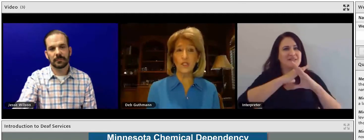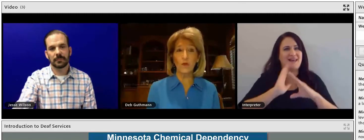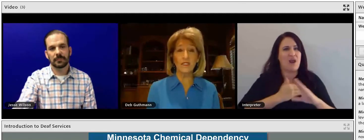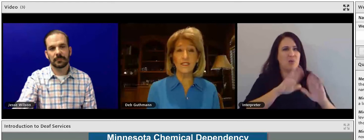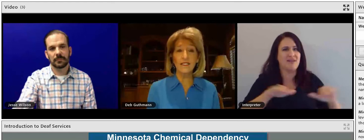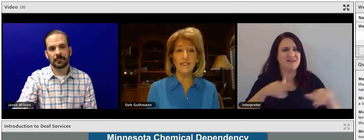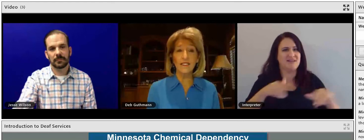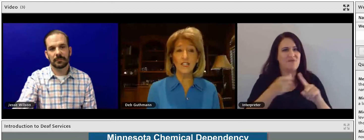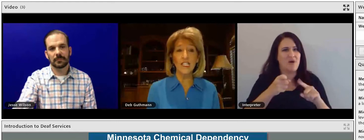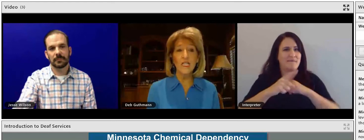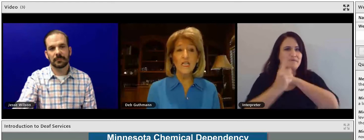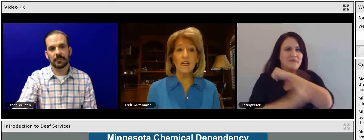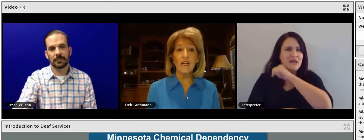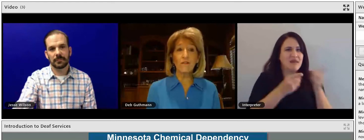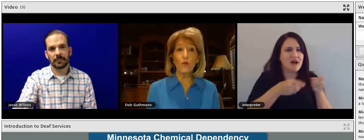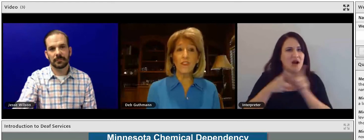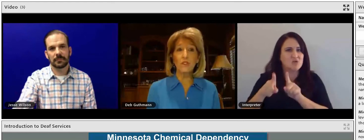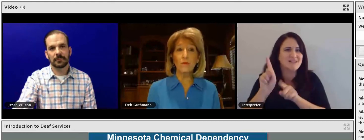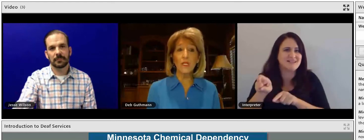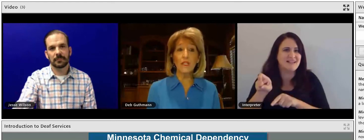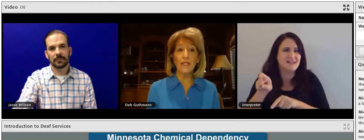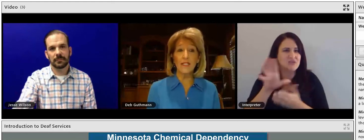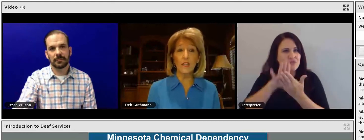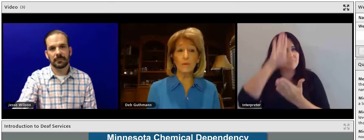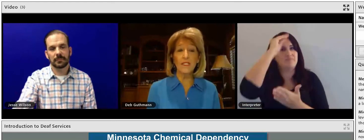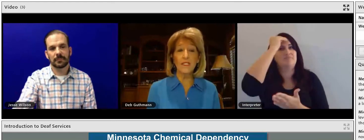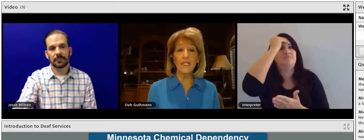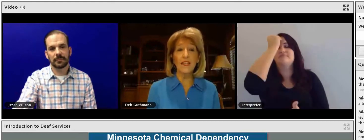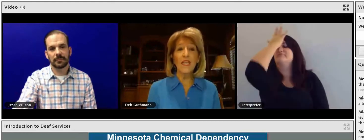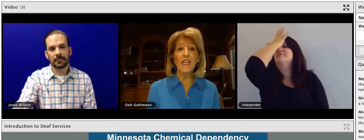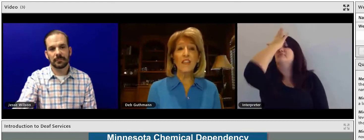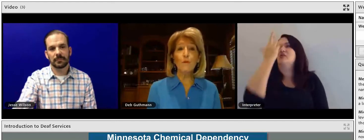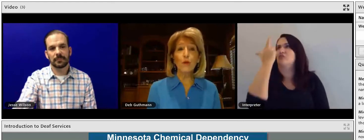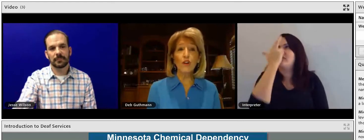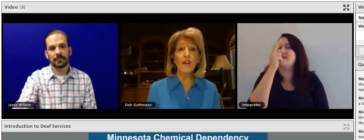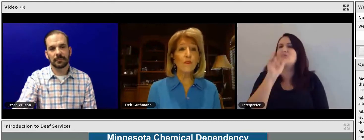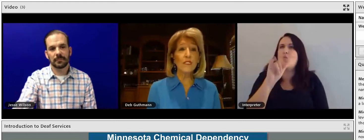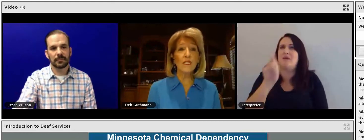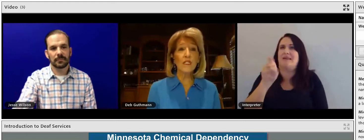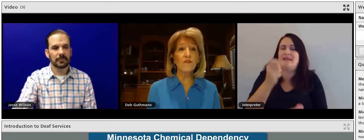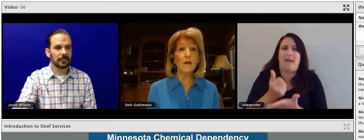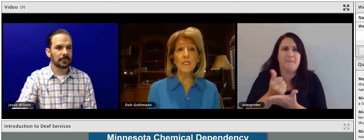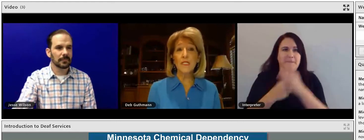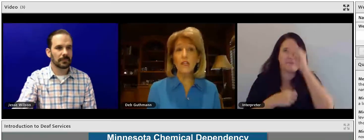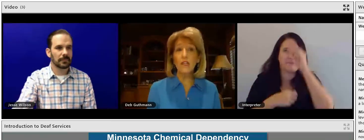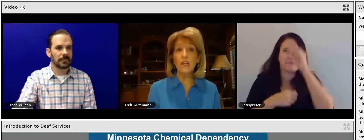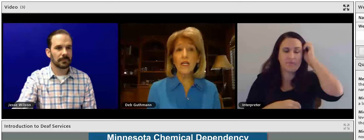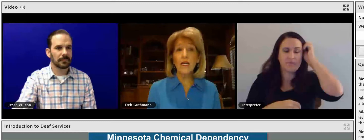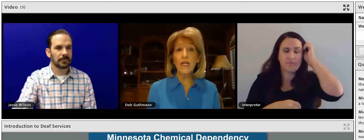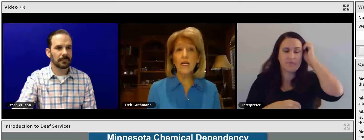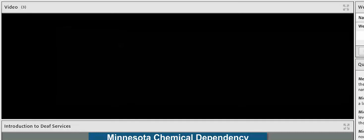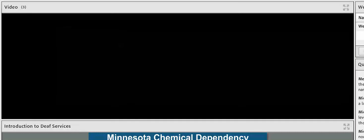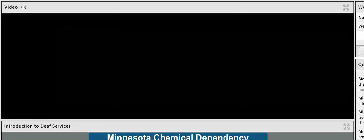our kids from the consequences necessary for them to realize that help is needed. The